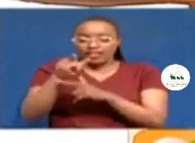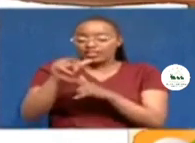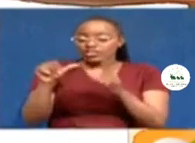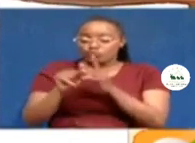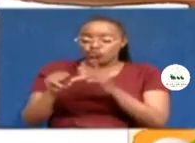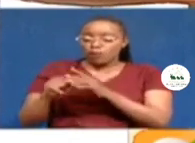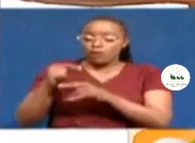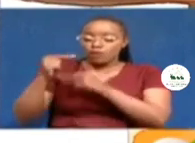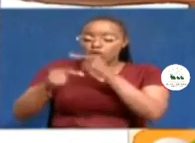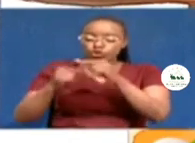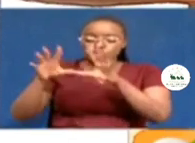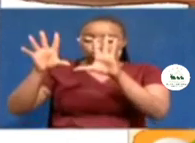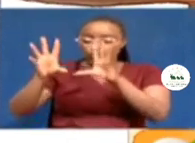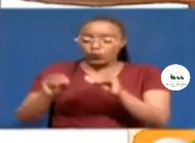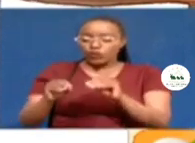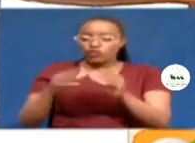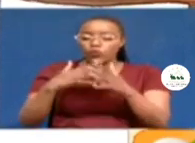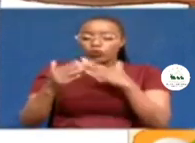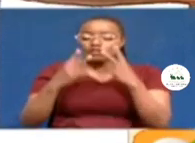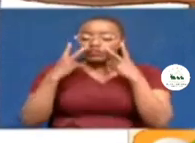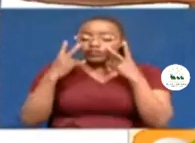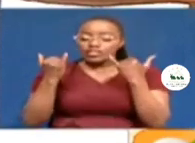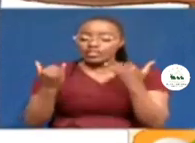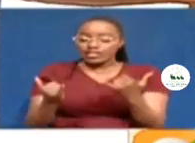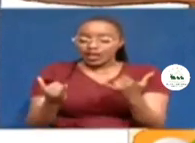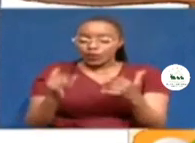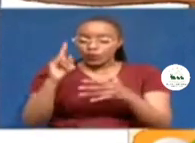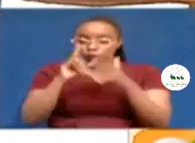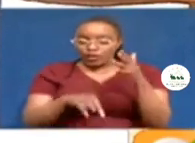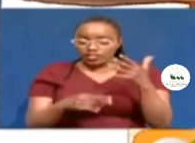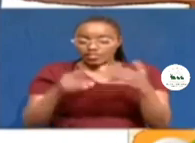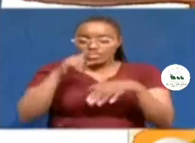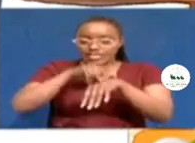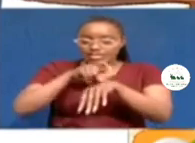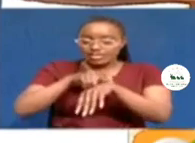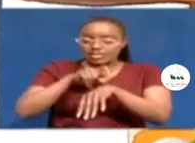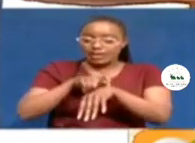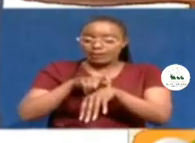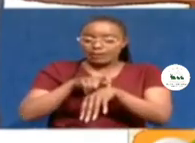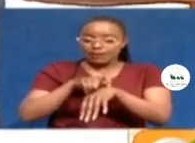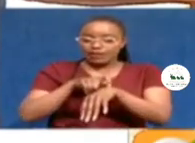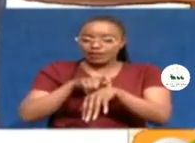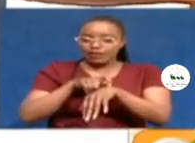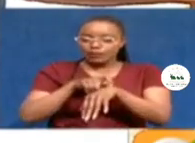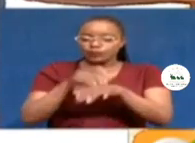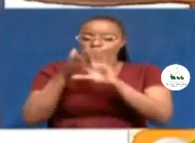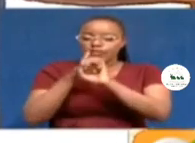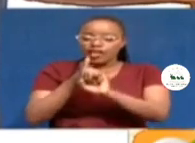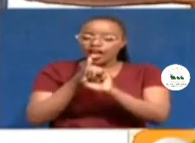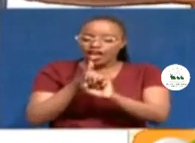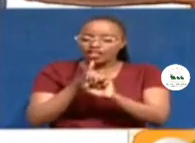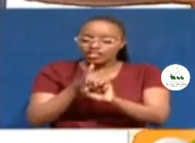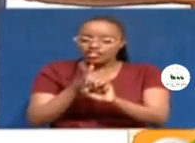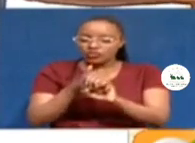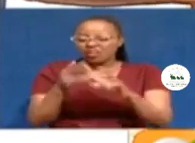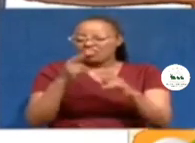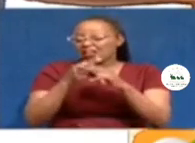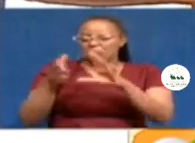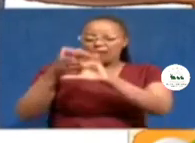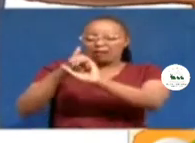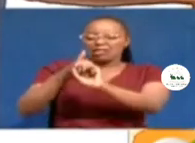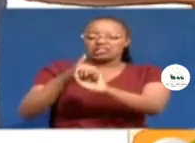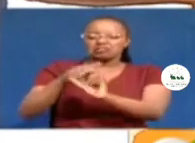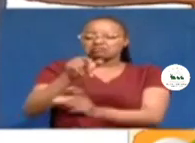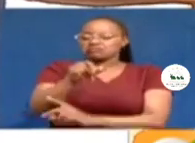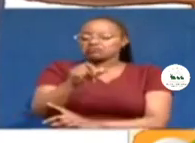festers. The net effect of what we have seen now is that while the handshake, so-called,